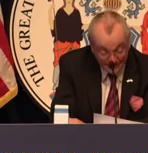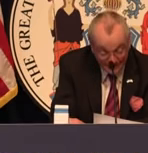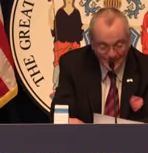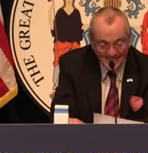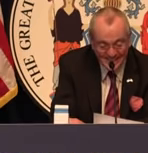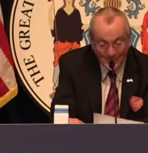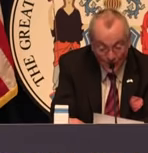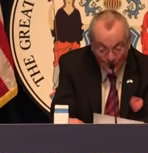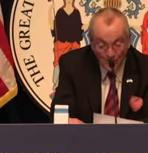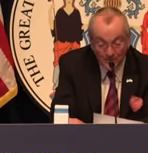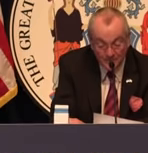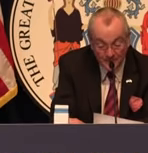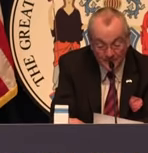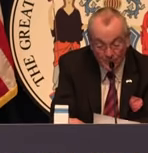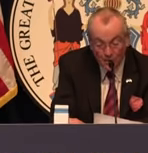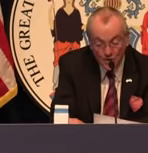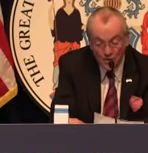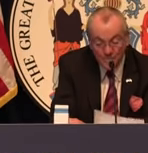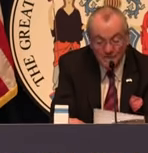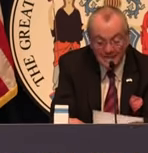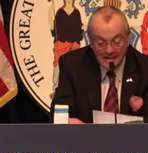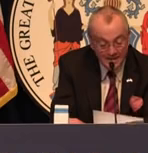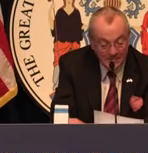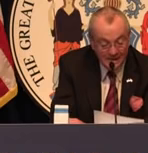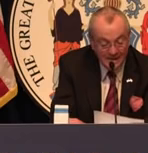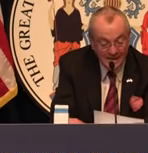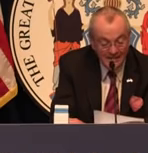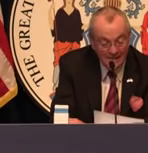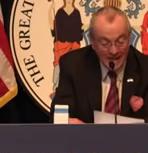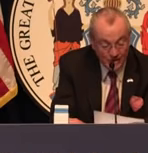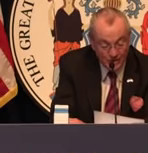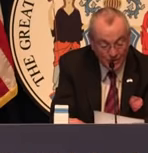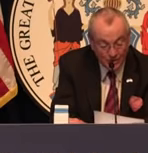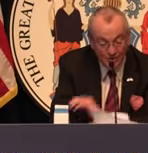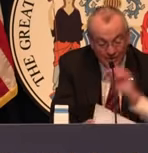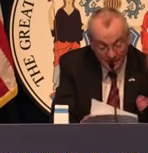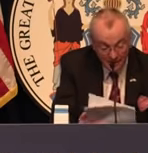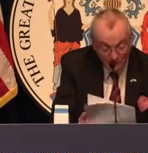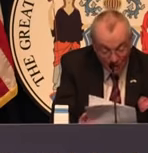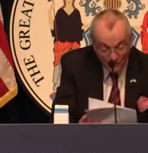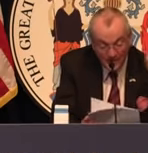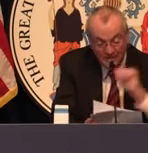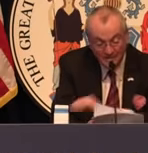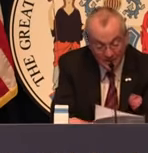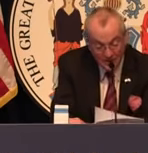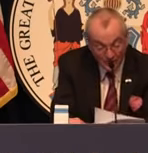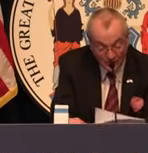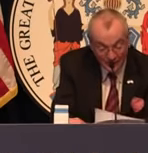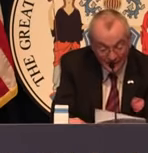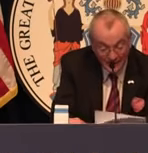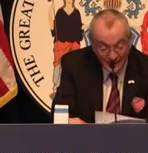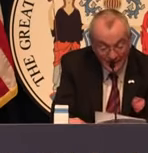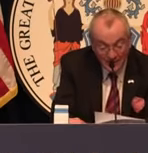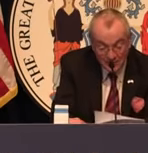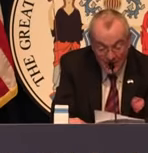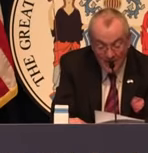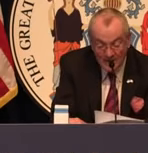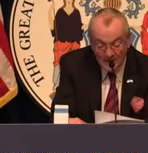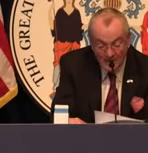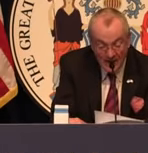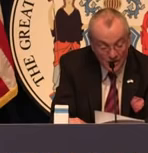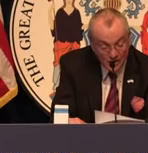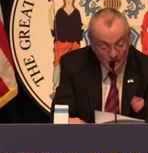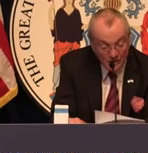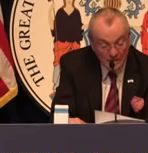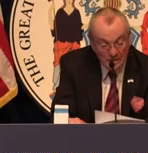in Hoboken, where she would meet a young man named Angelo Murphy Natozzi. They married,